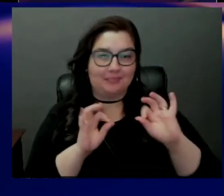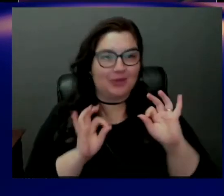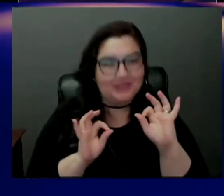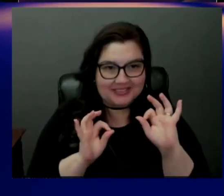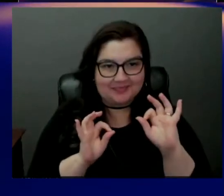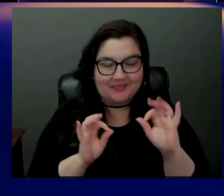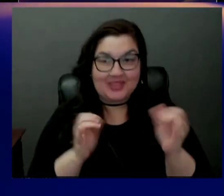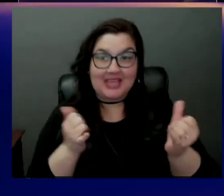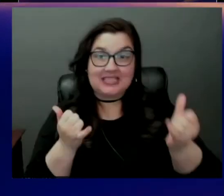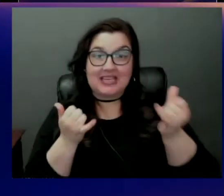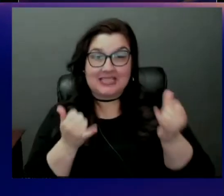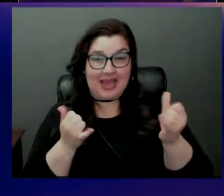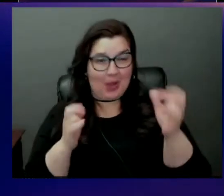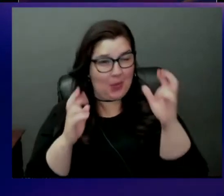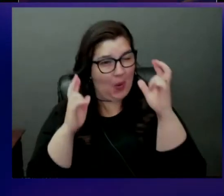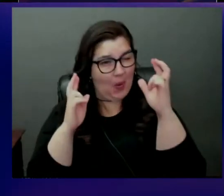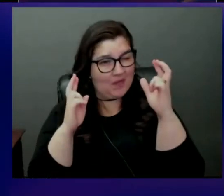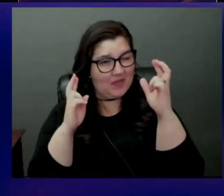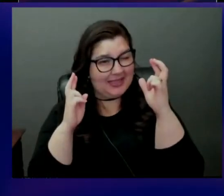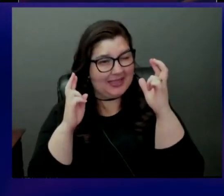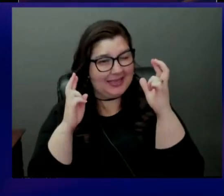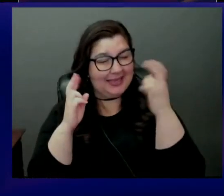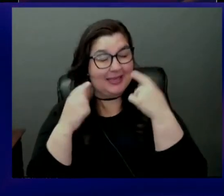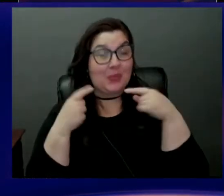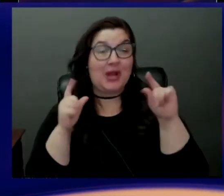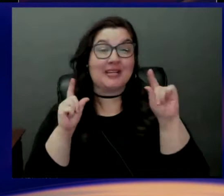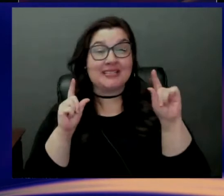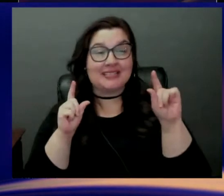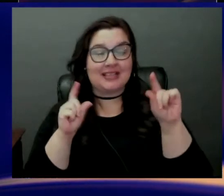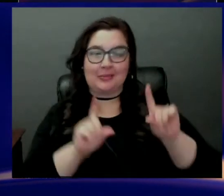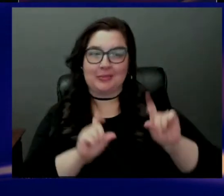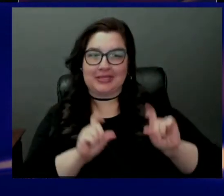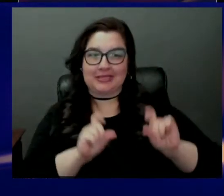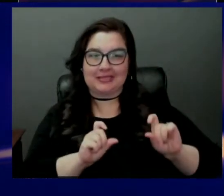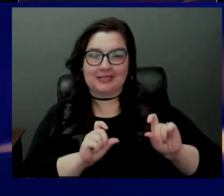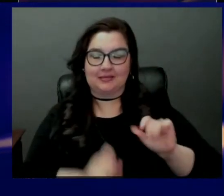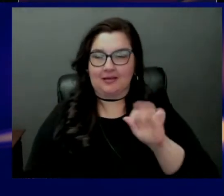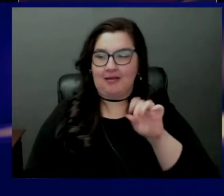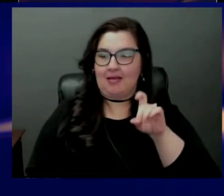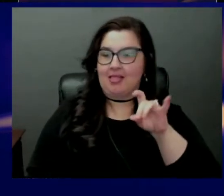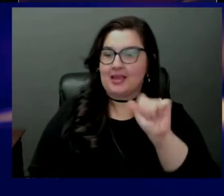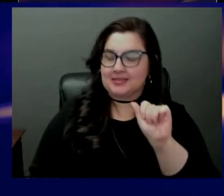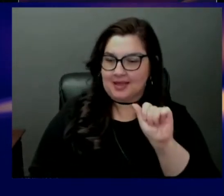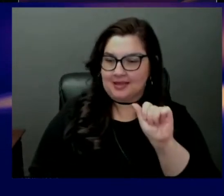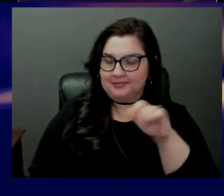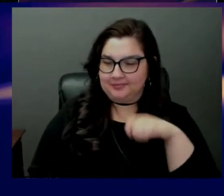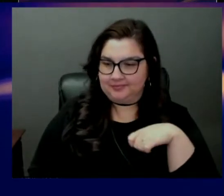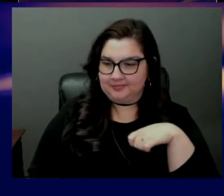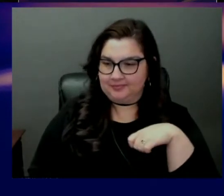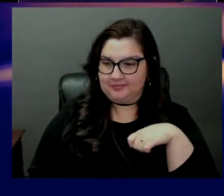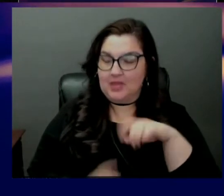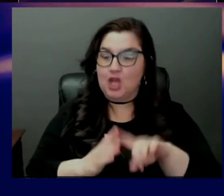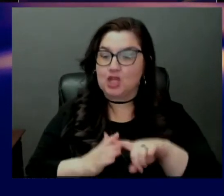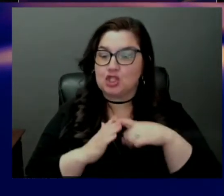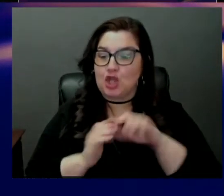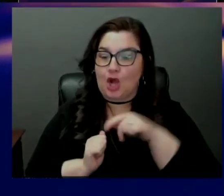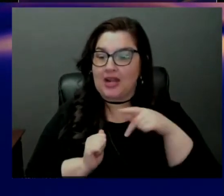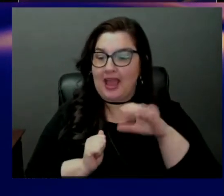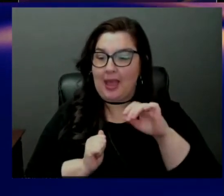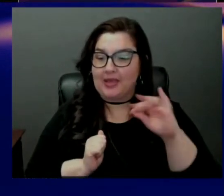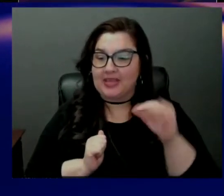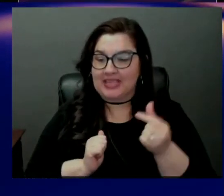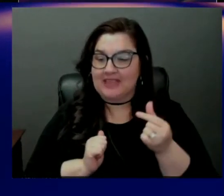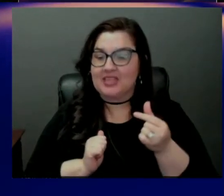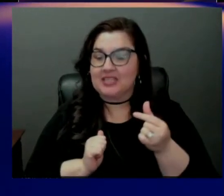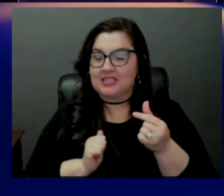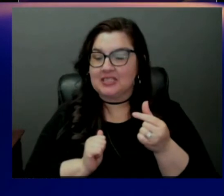again, I hope this works. Let me test this out. Alexa, start AppConfig demo in French.